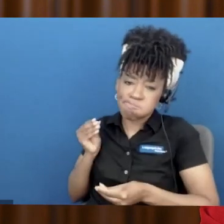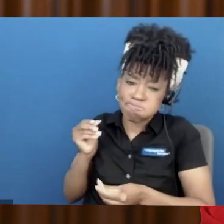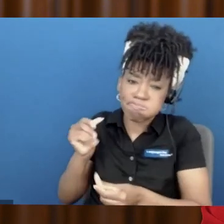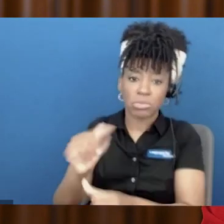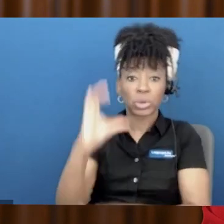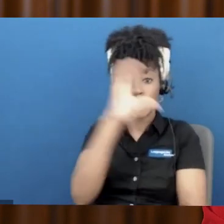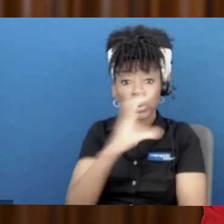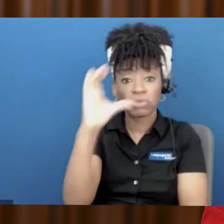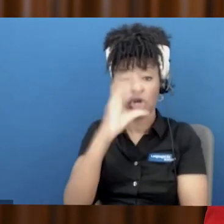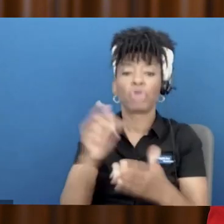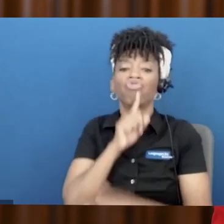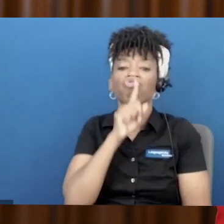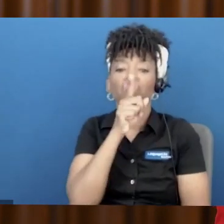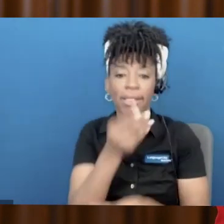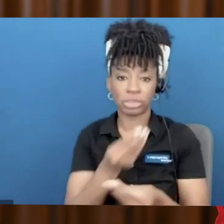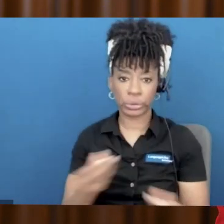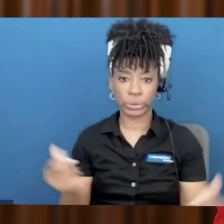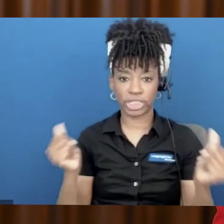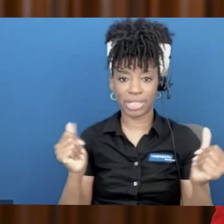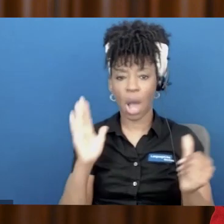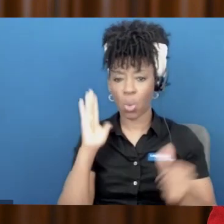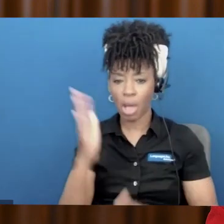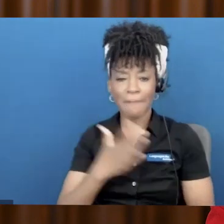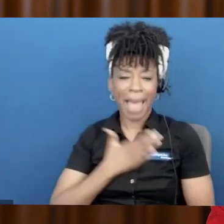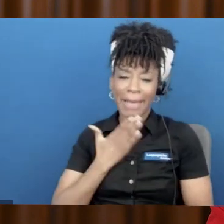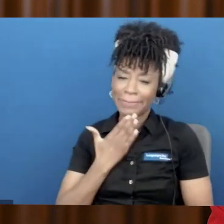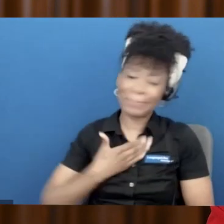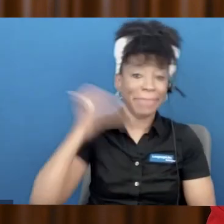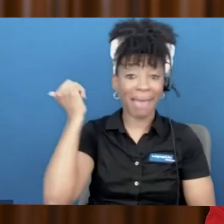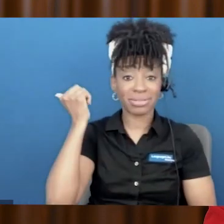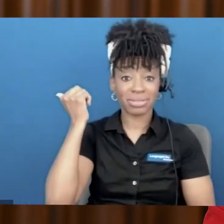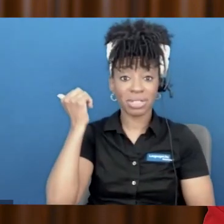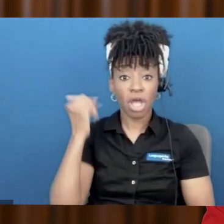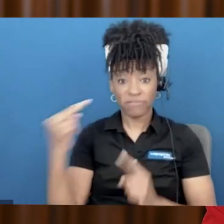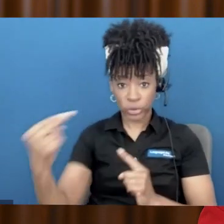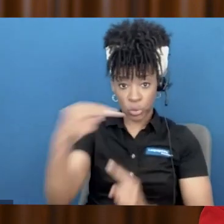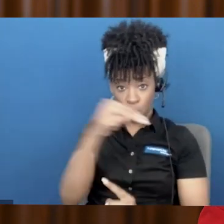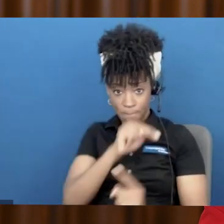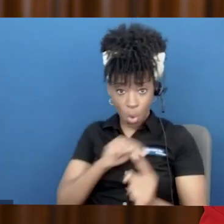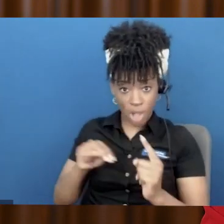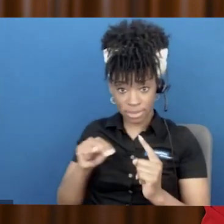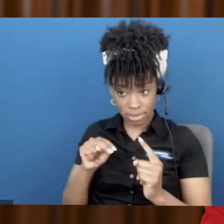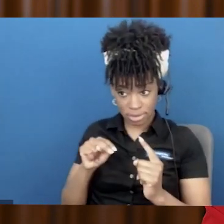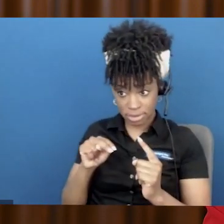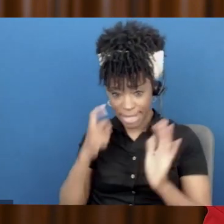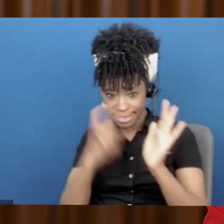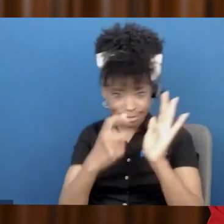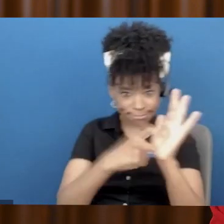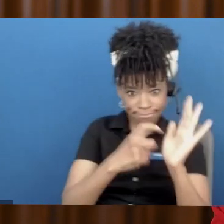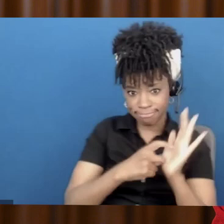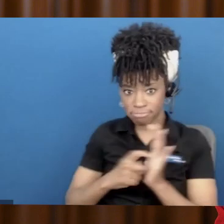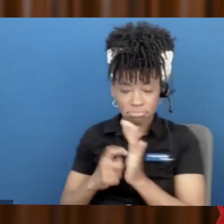solutions. I will do my best to consider all viewpoints and make decisions that I believe best